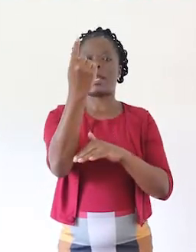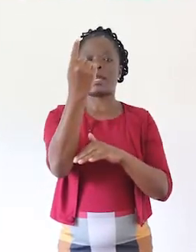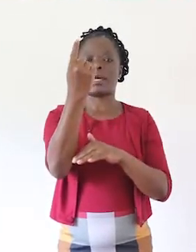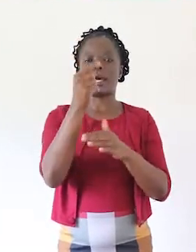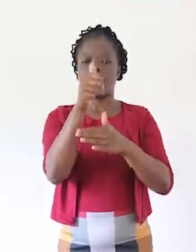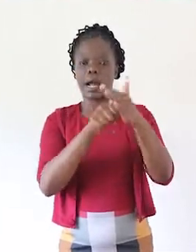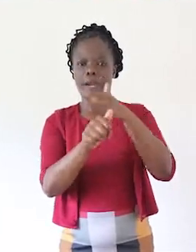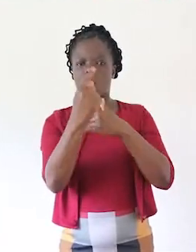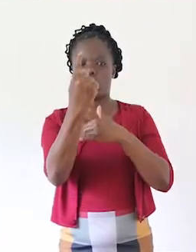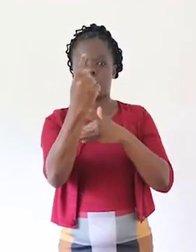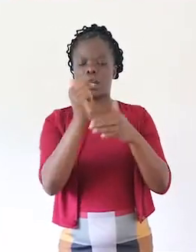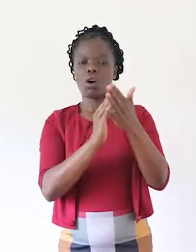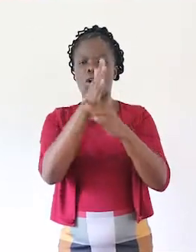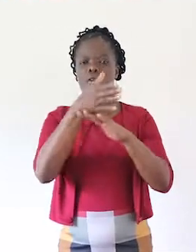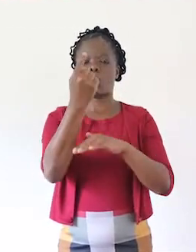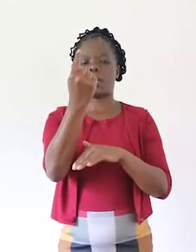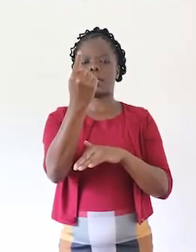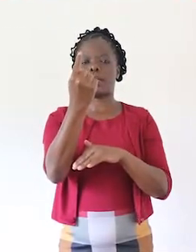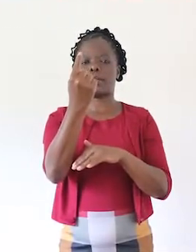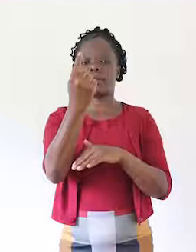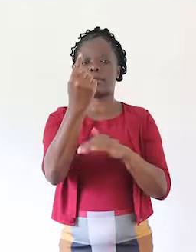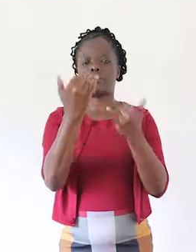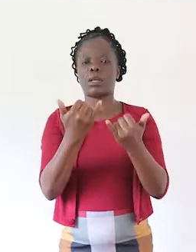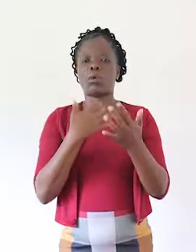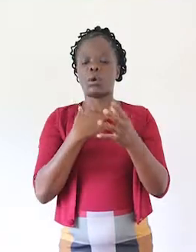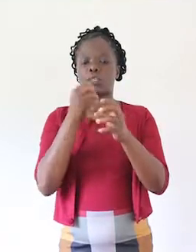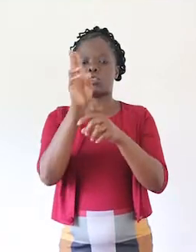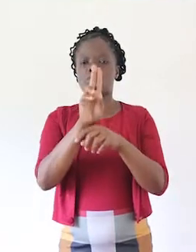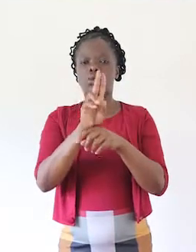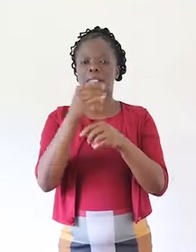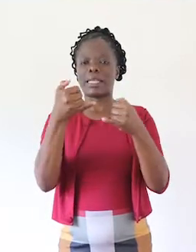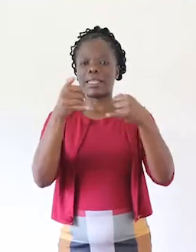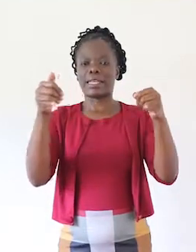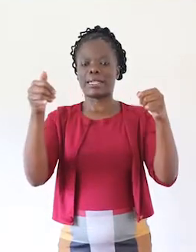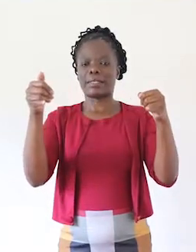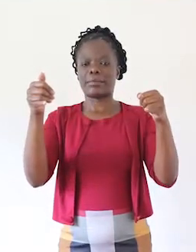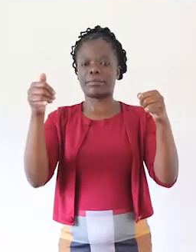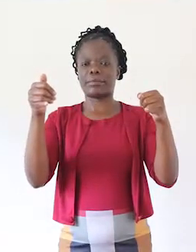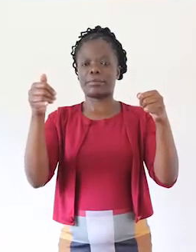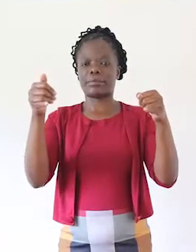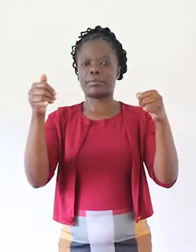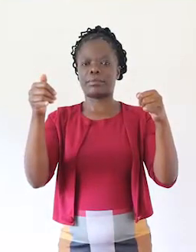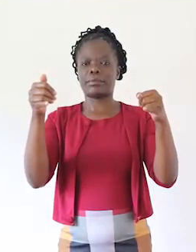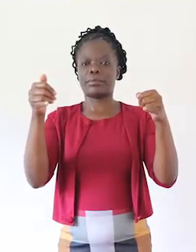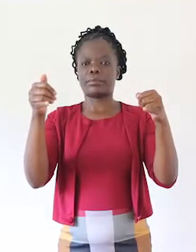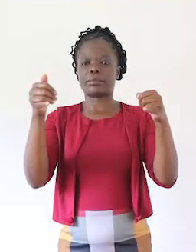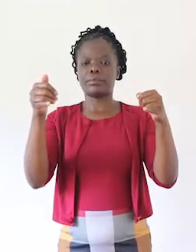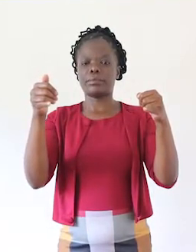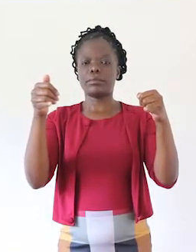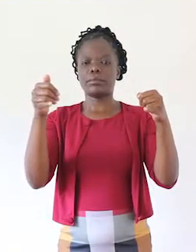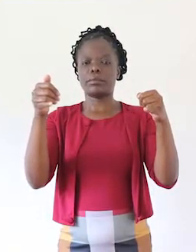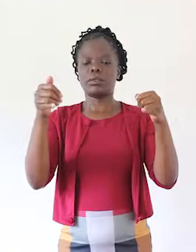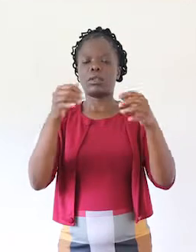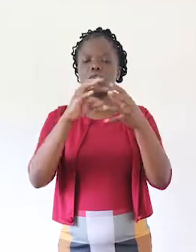one. Under one, over one. Now we want to use the handle. This is the handle. We want to use the